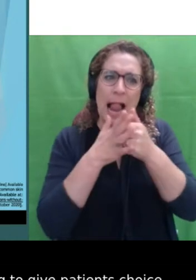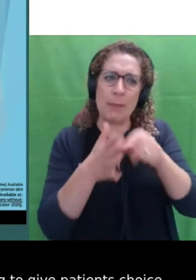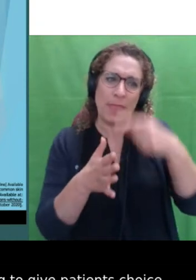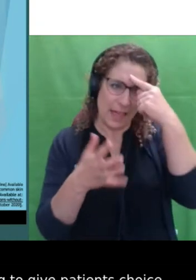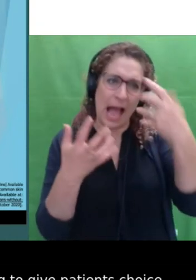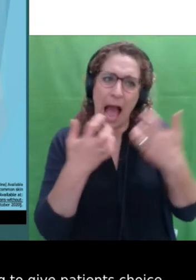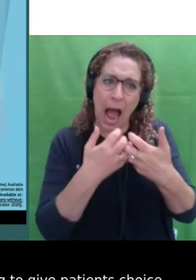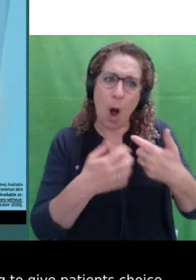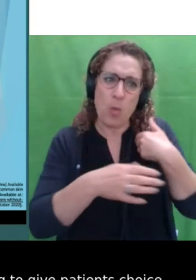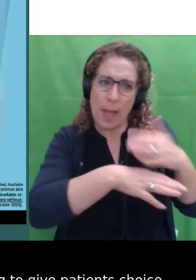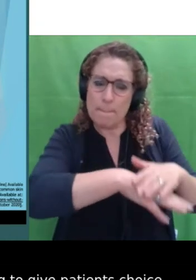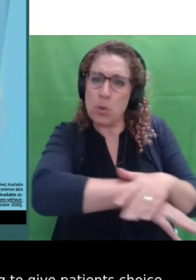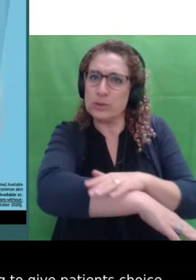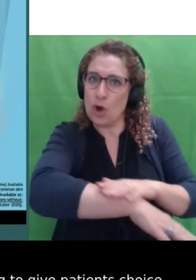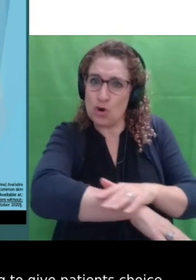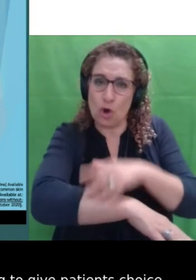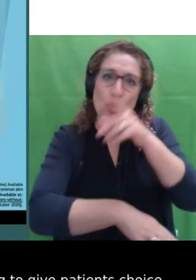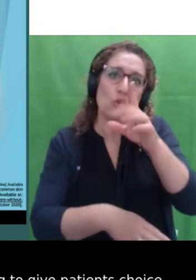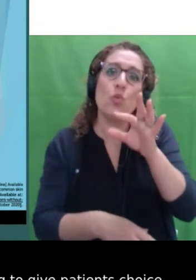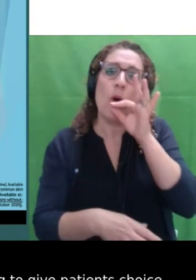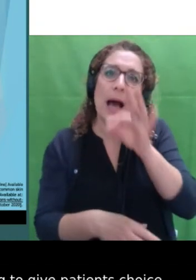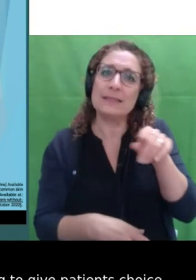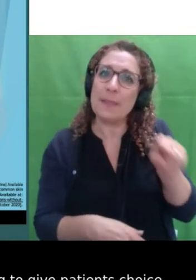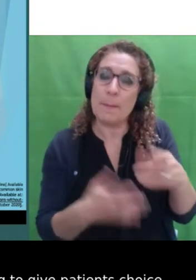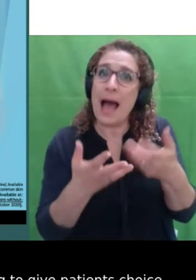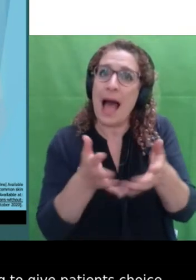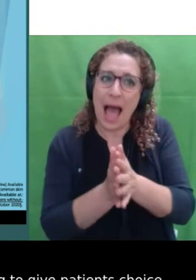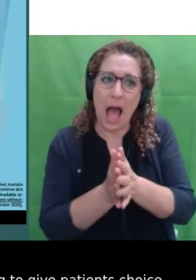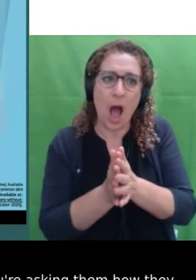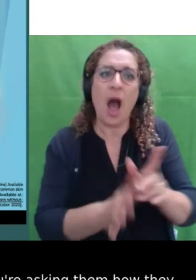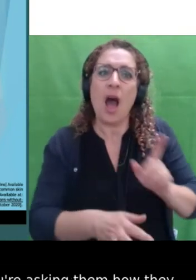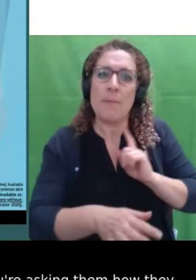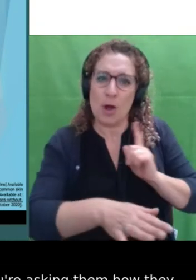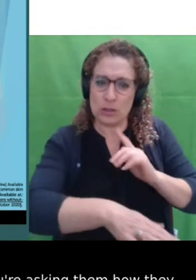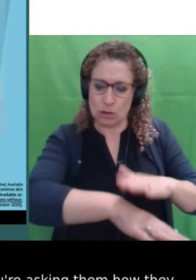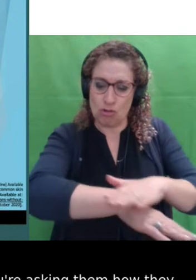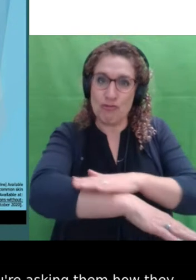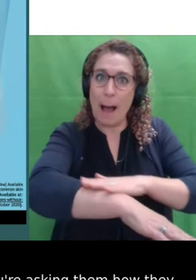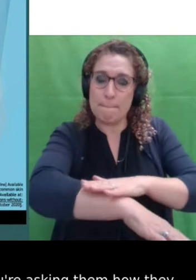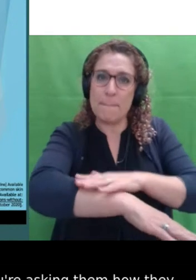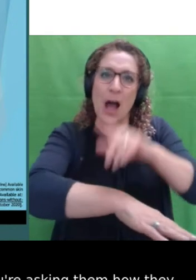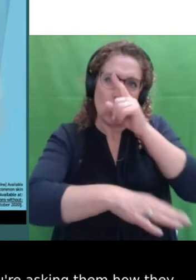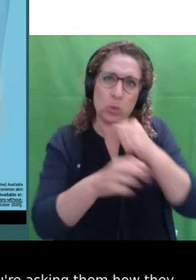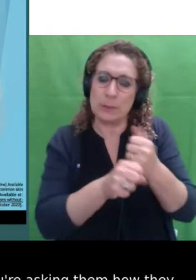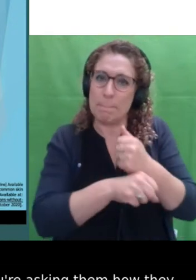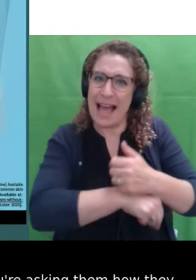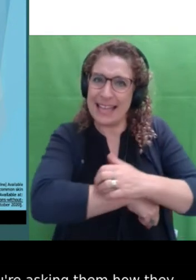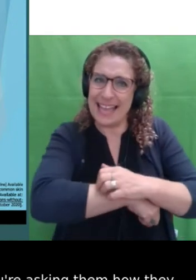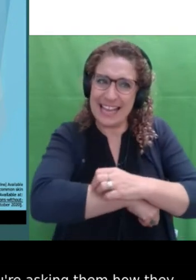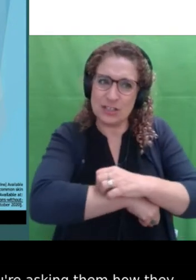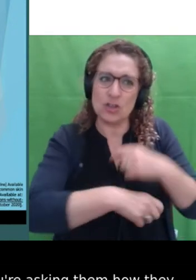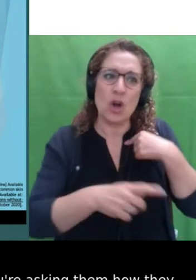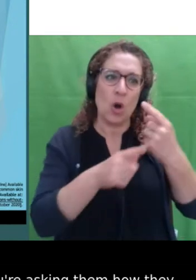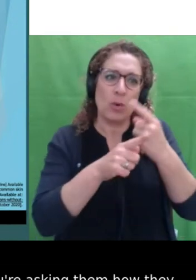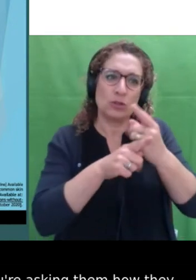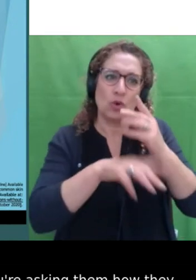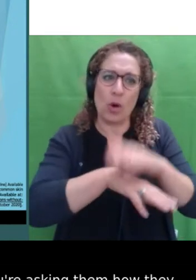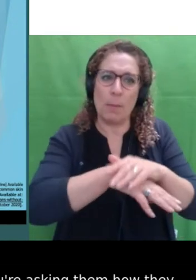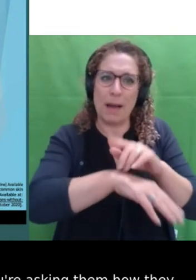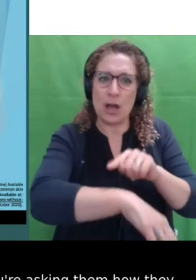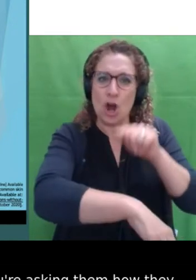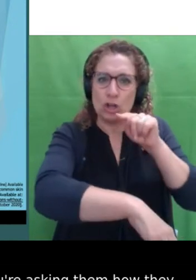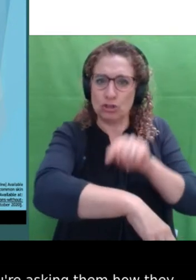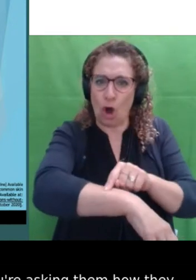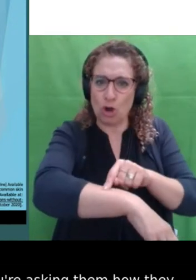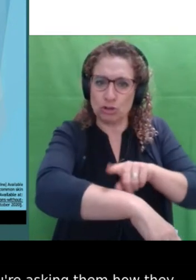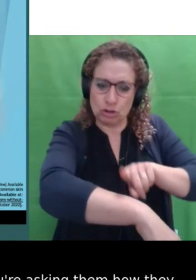you're asking them how they apply because a rub will always stimulate an itch so we talk about the dot stroke smooth